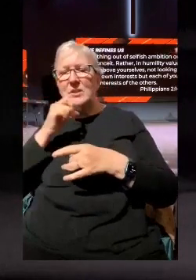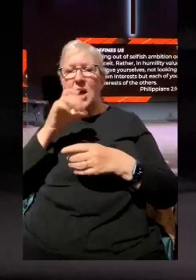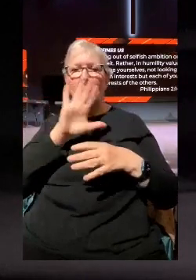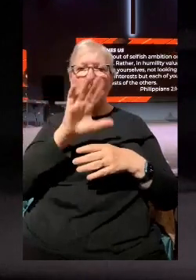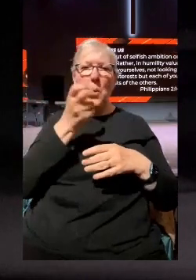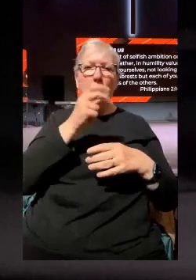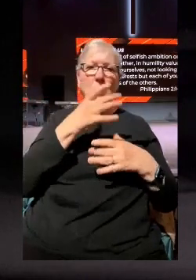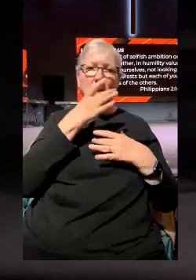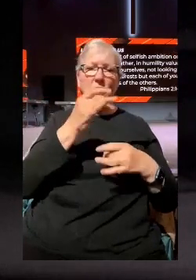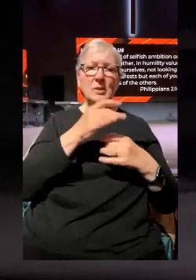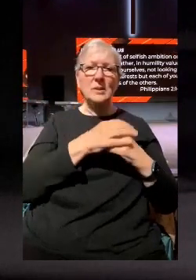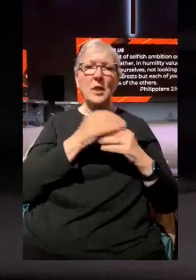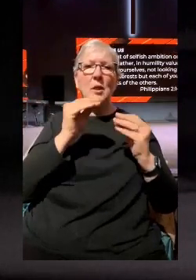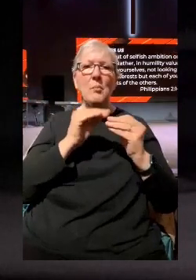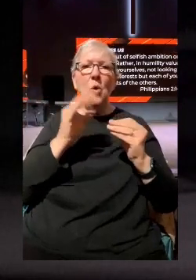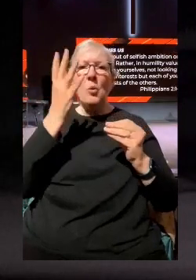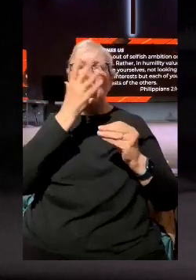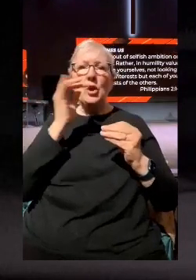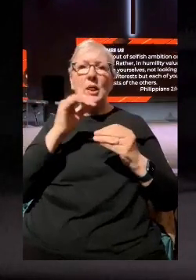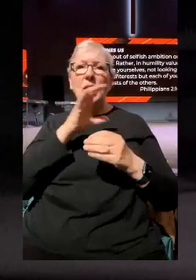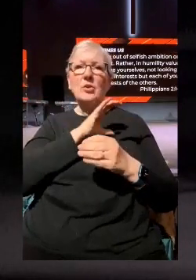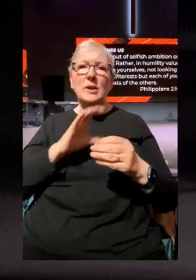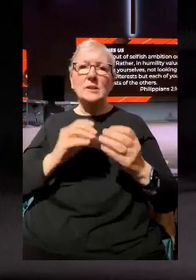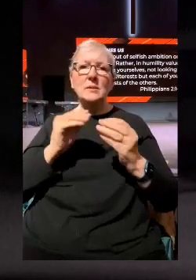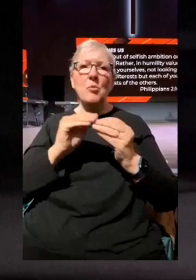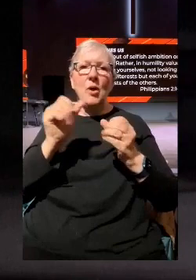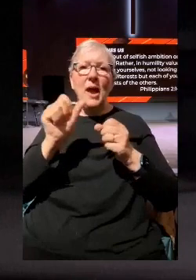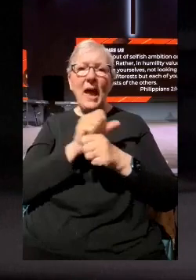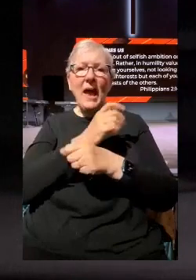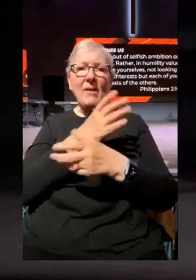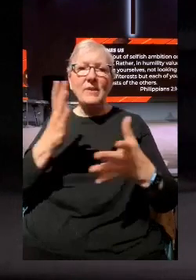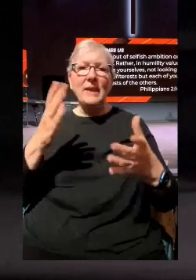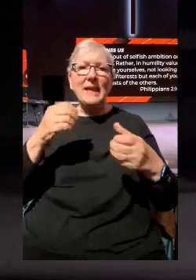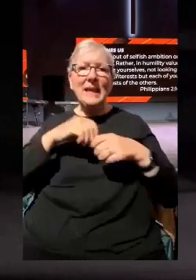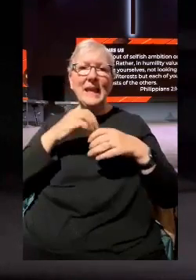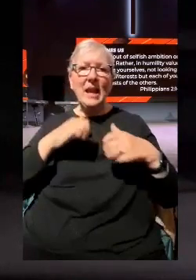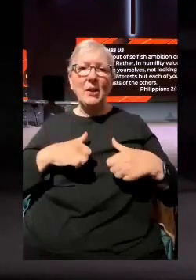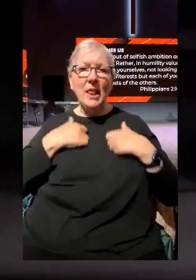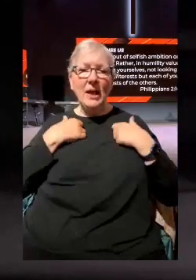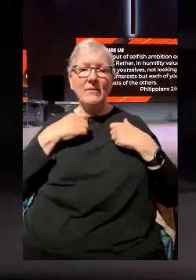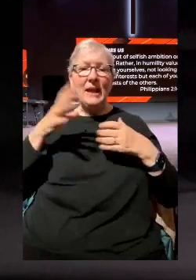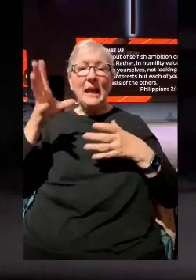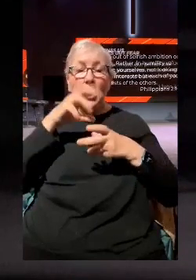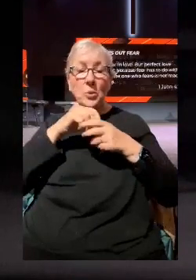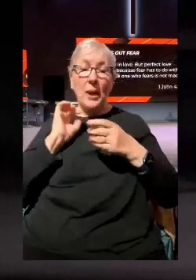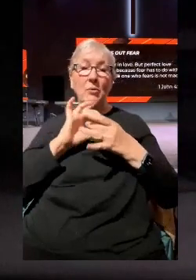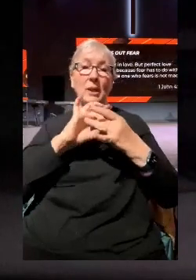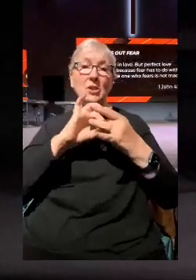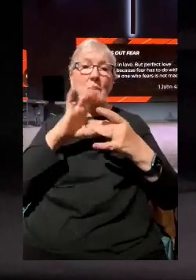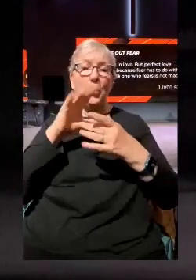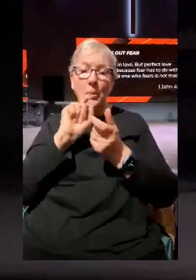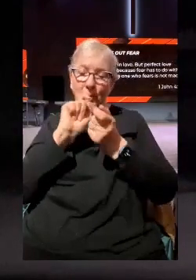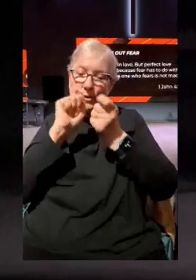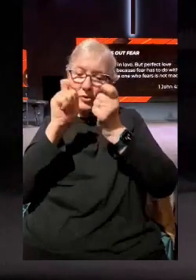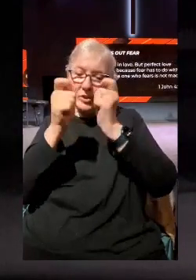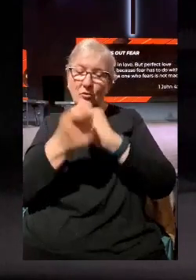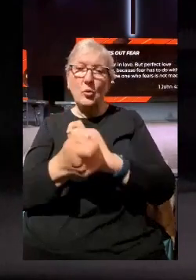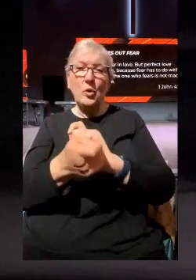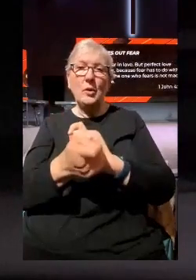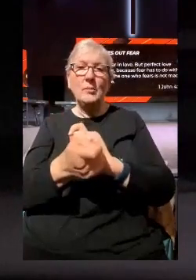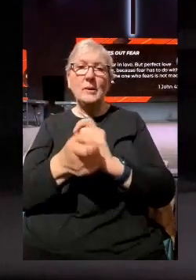the more everything about our lives, including our relationships, will be transformed. Love drives out